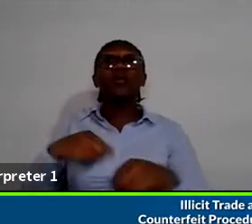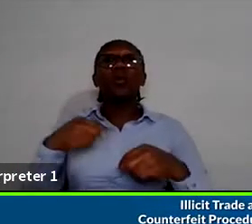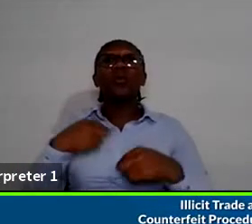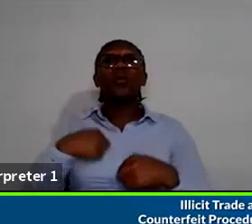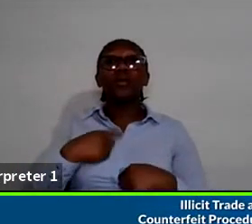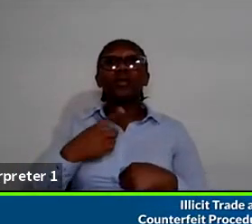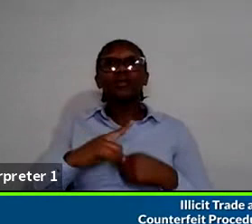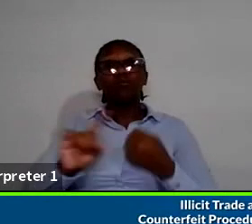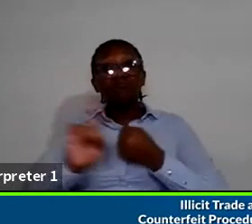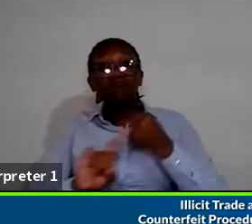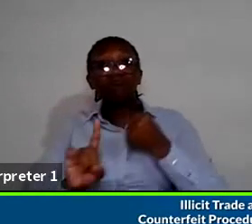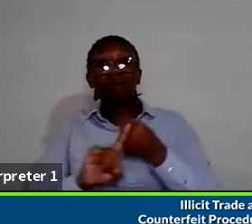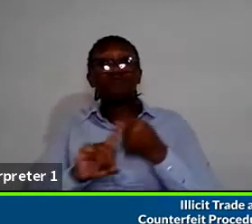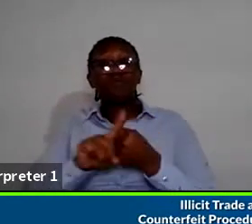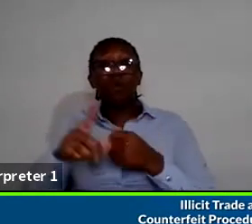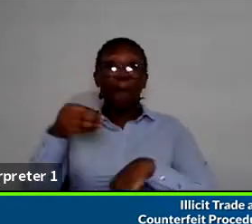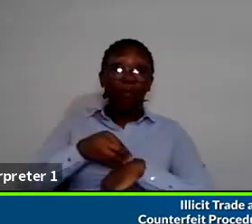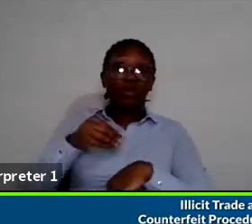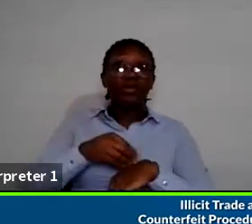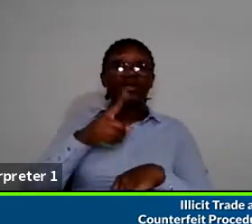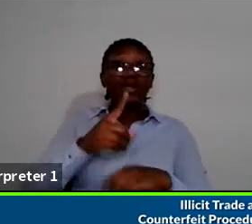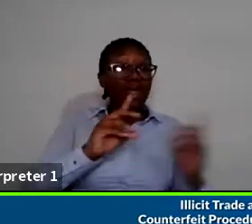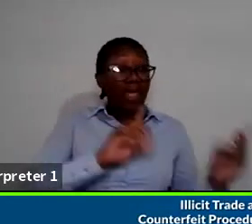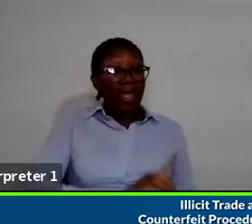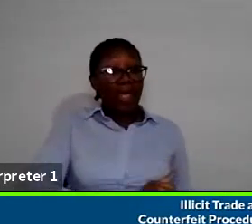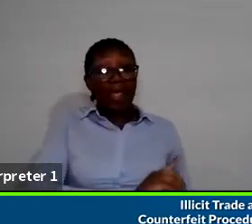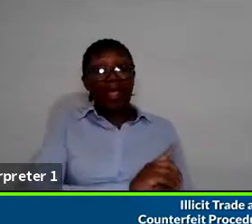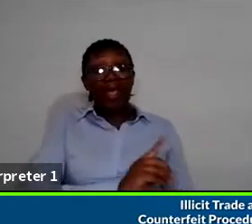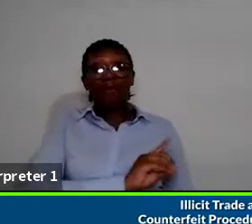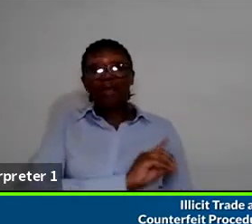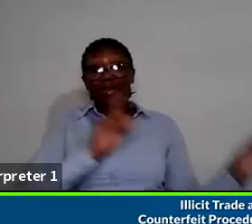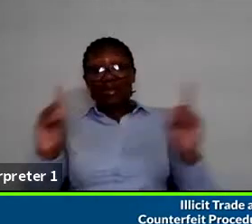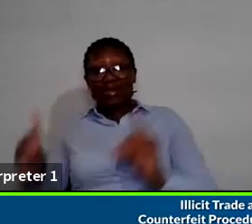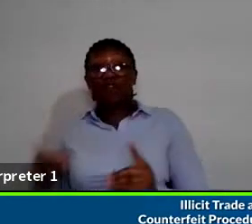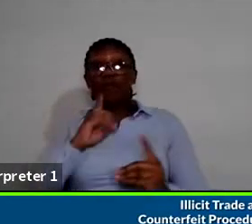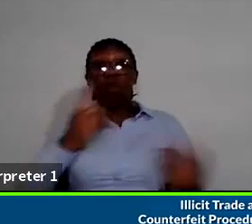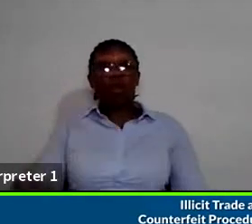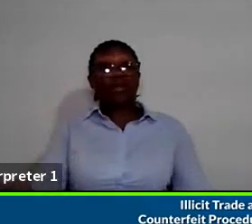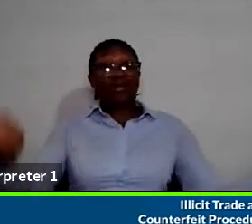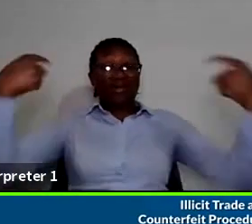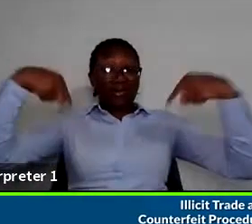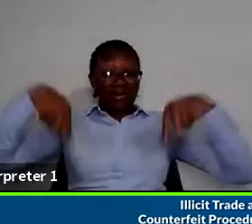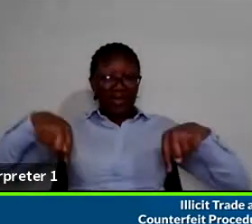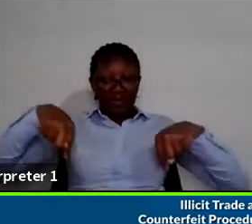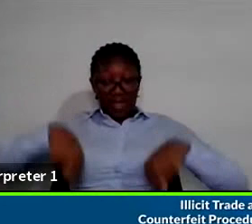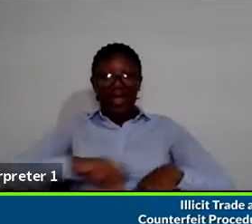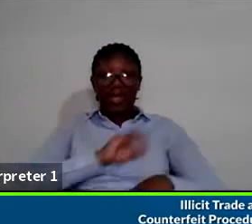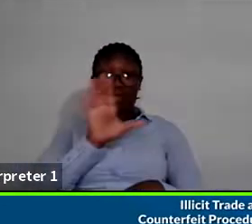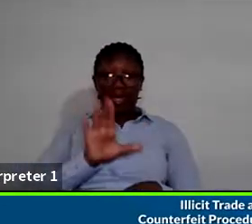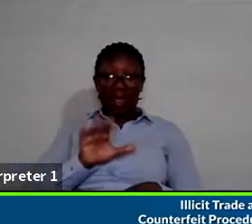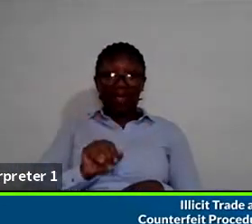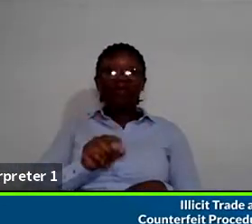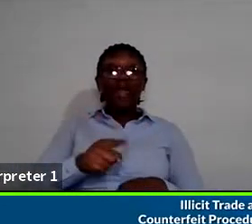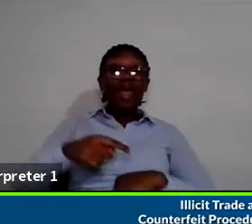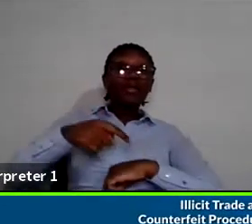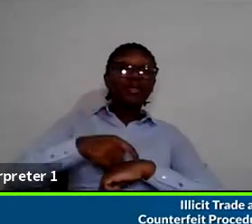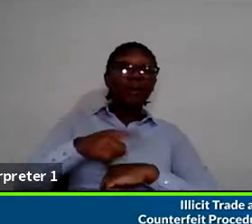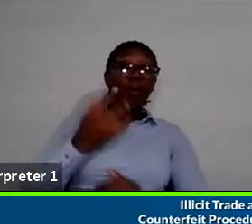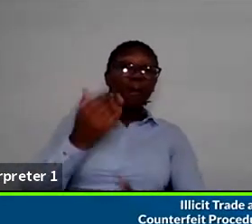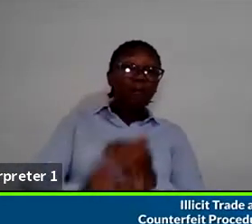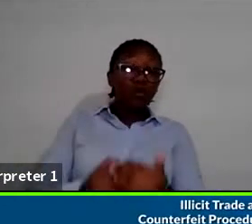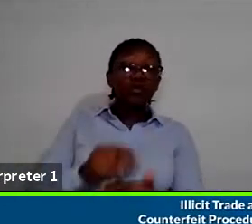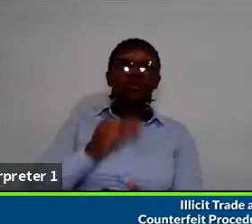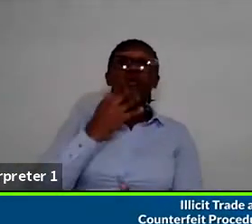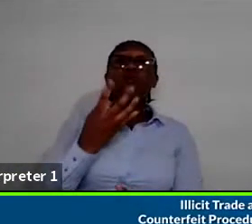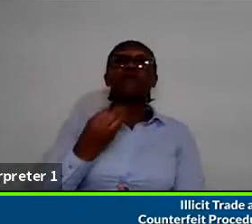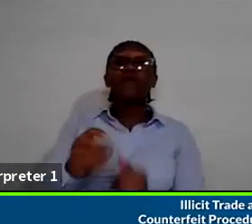with these products at the time of importation, not when it's already at a retail or consumer level. So